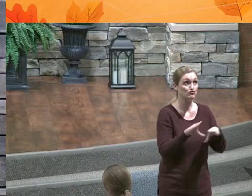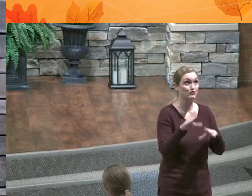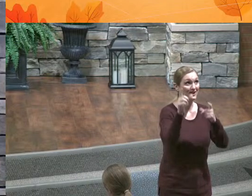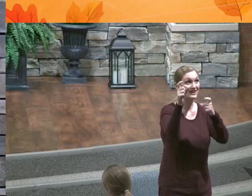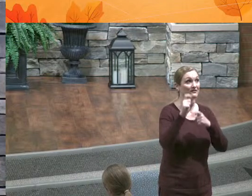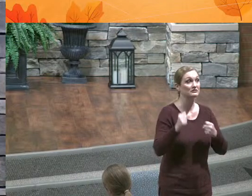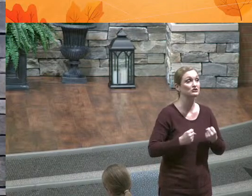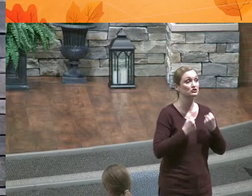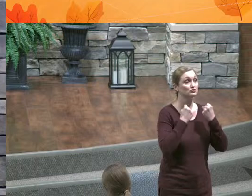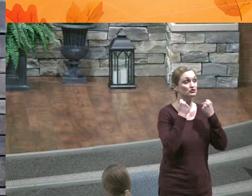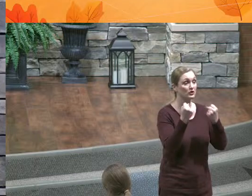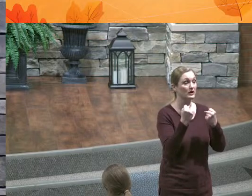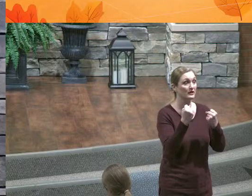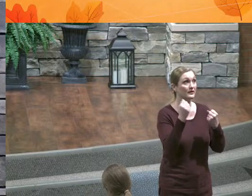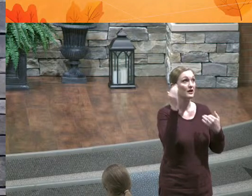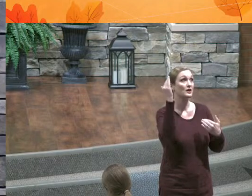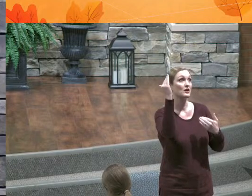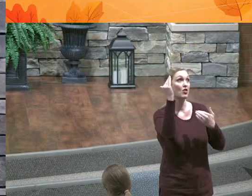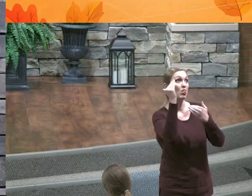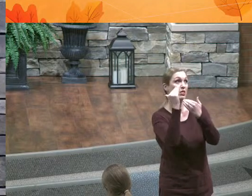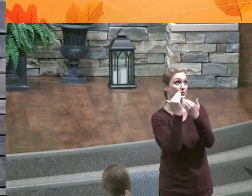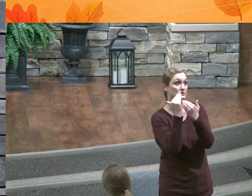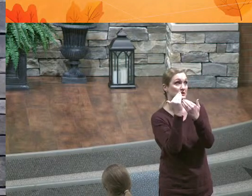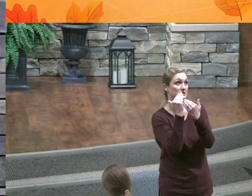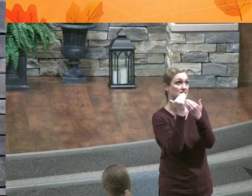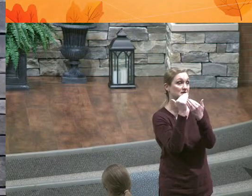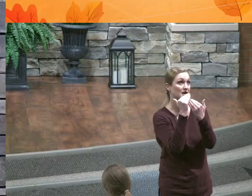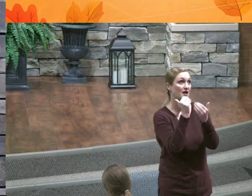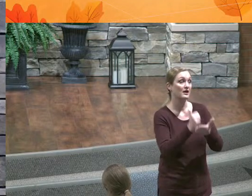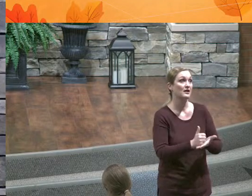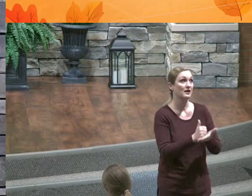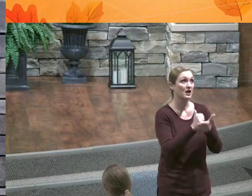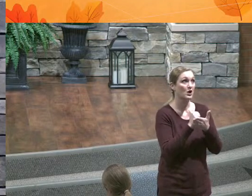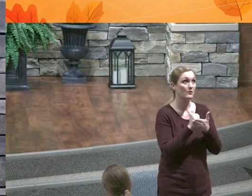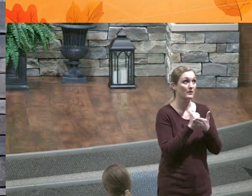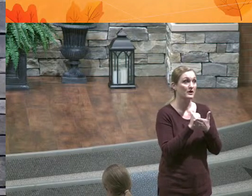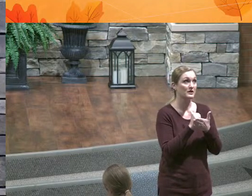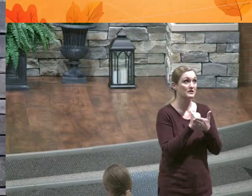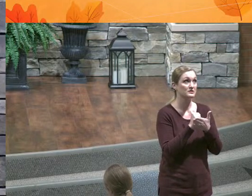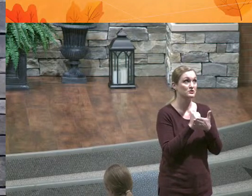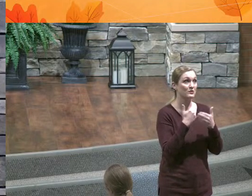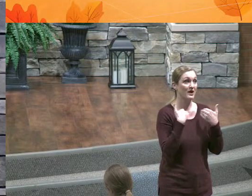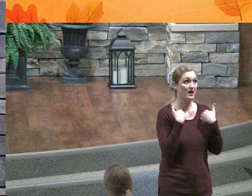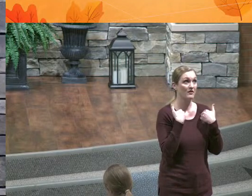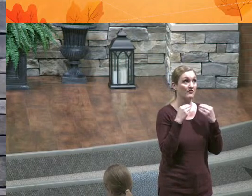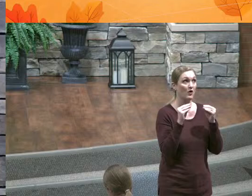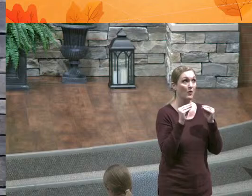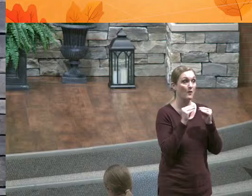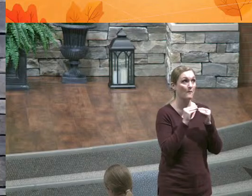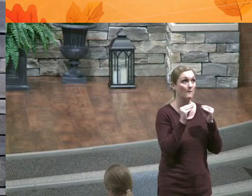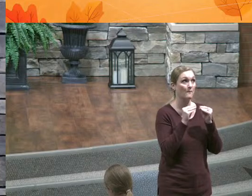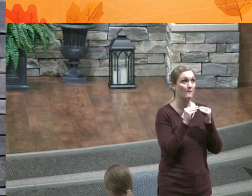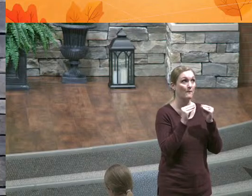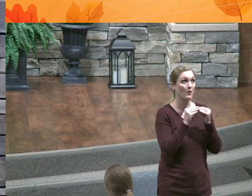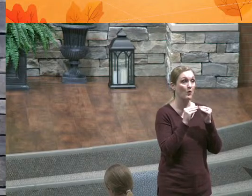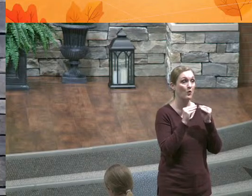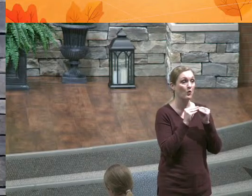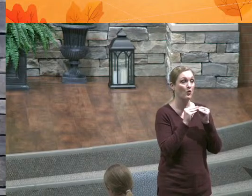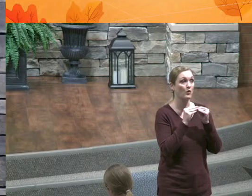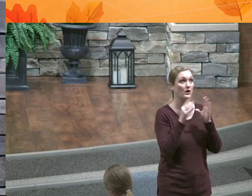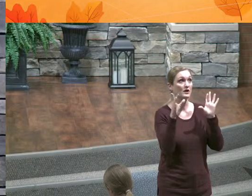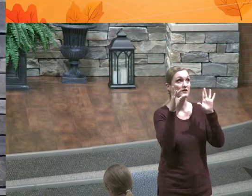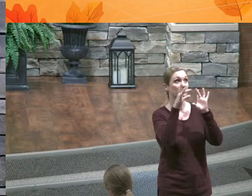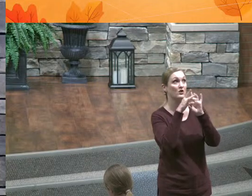strength. Bring us closer to you. Let us give us more. Give ourselves more of thee, to thee.